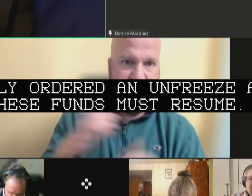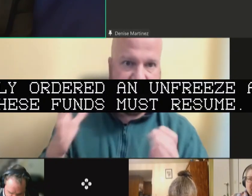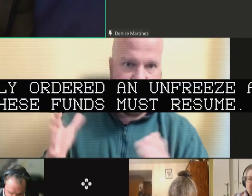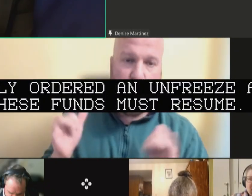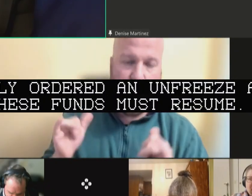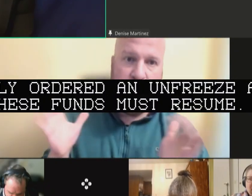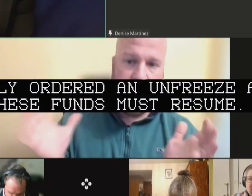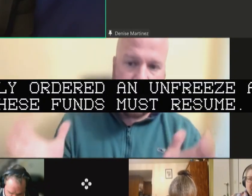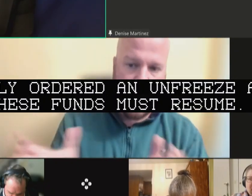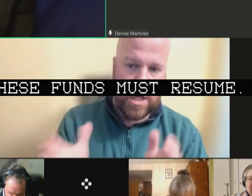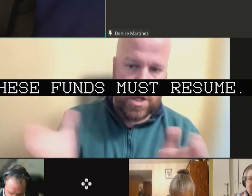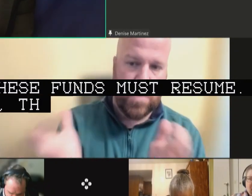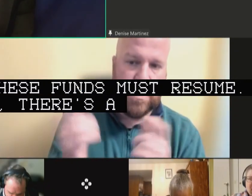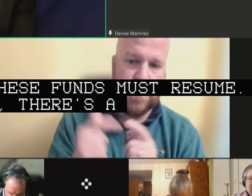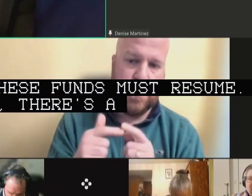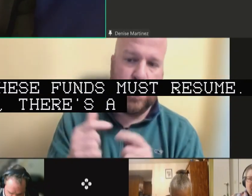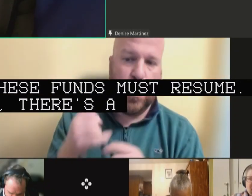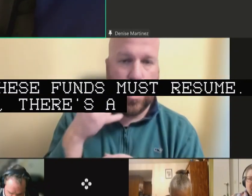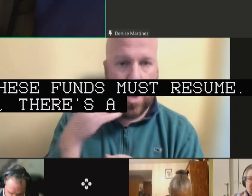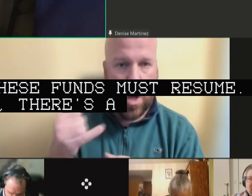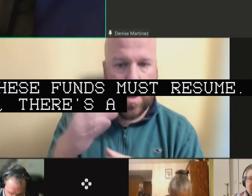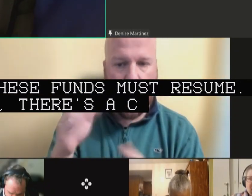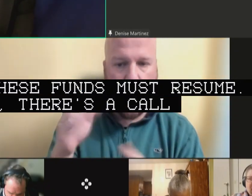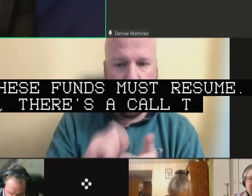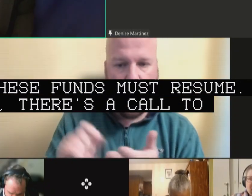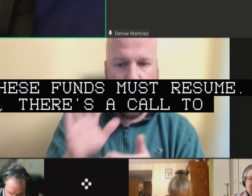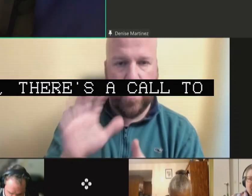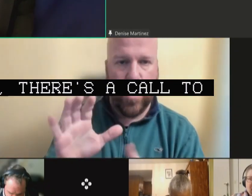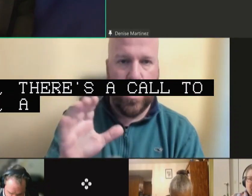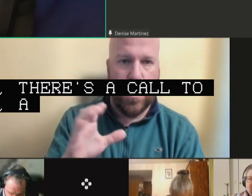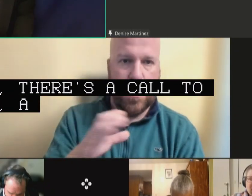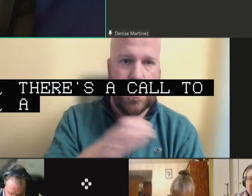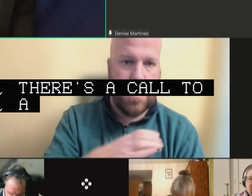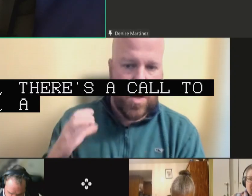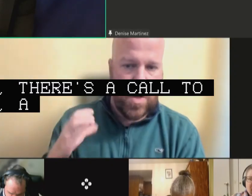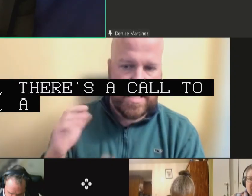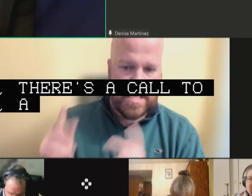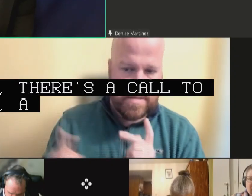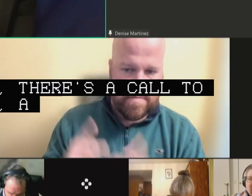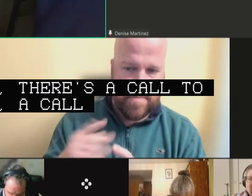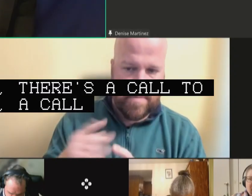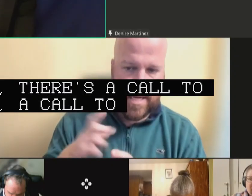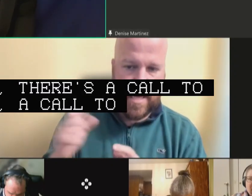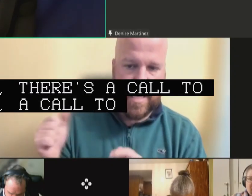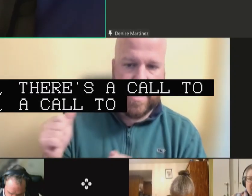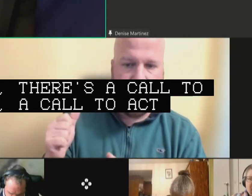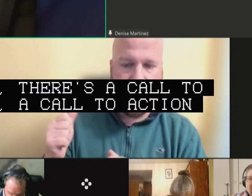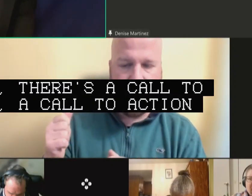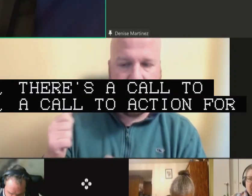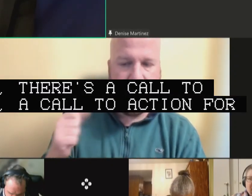really is a call to action. So citizens are encouraged to call or write their Congress people